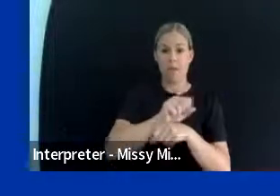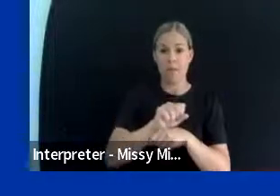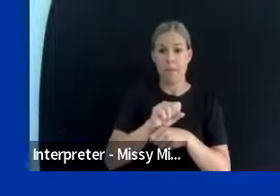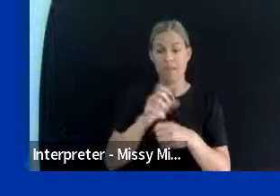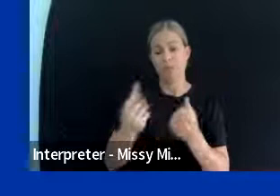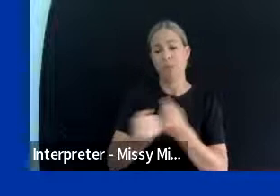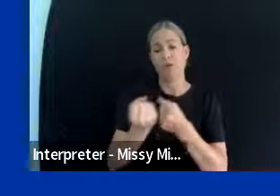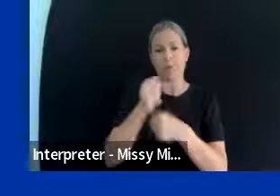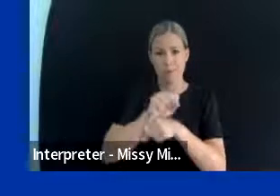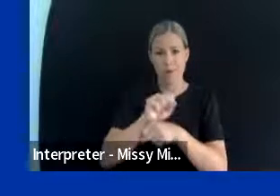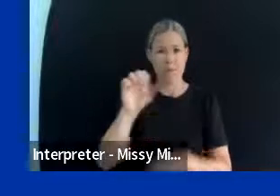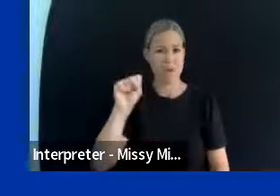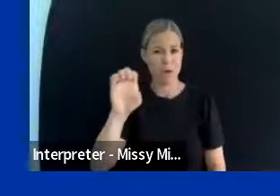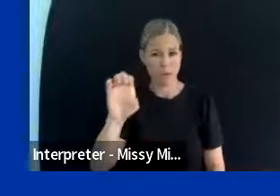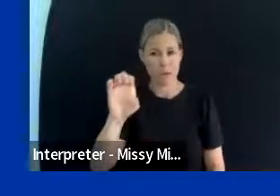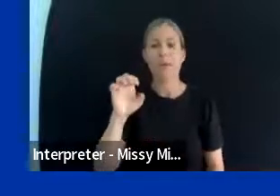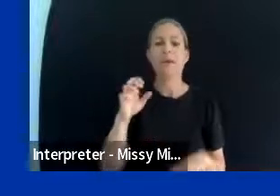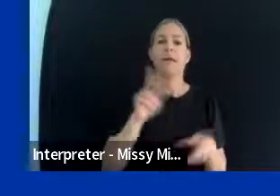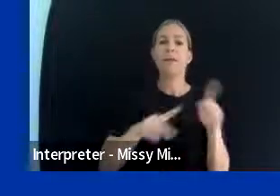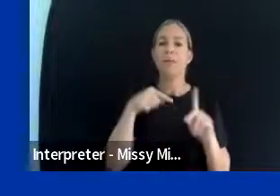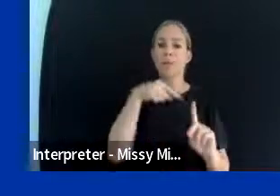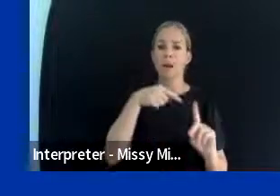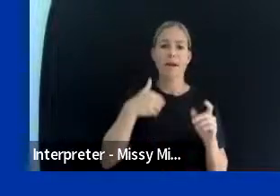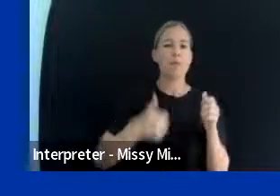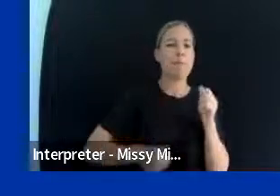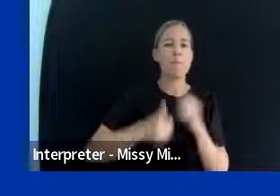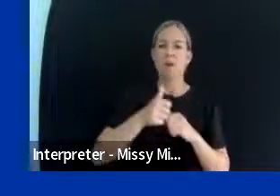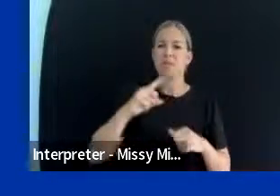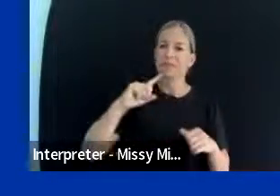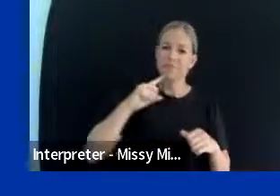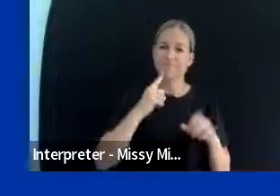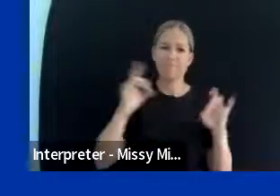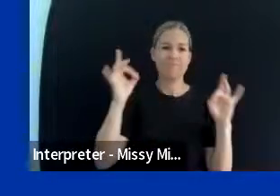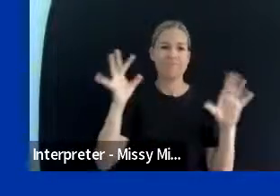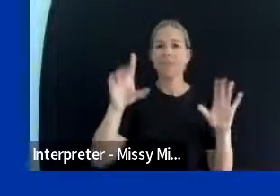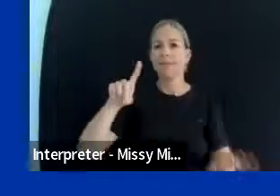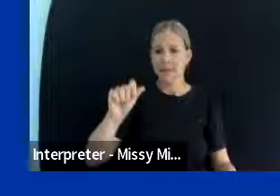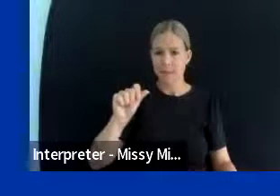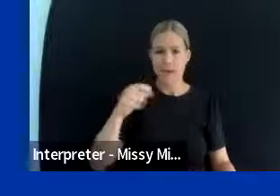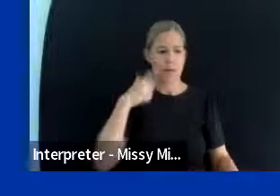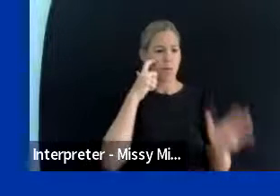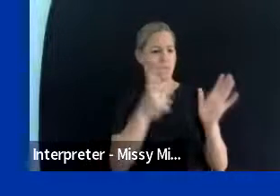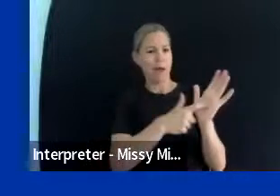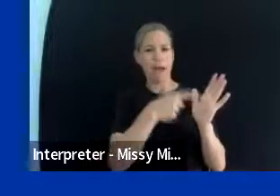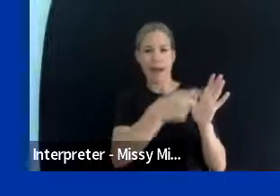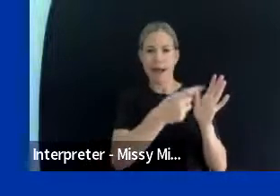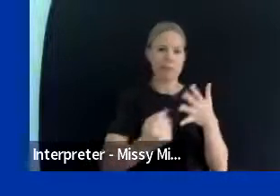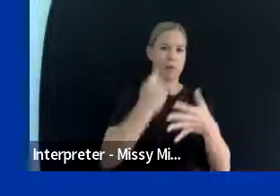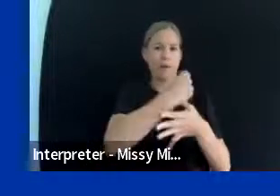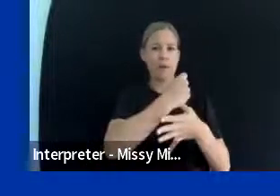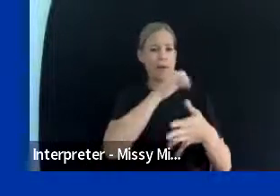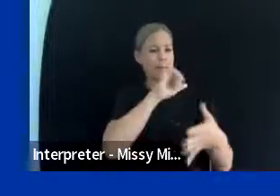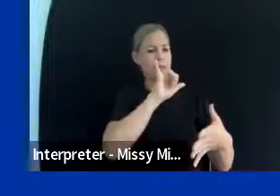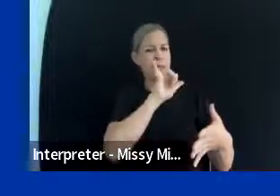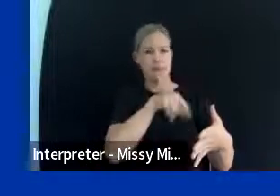who have the most significant impact of disability. We were an early state to realize, recognize, and prioritize that people